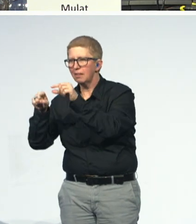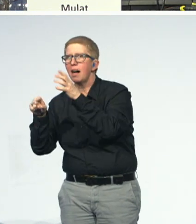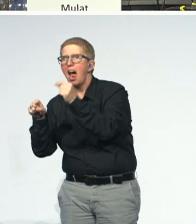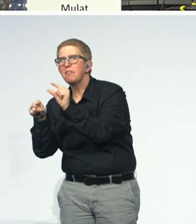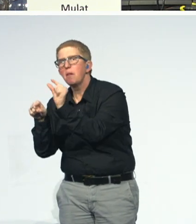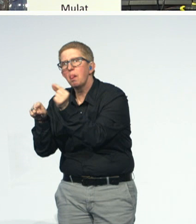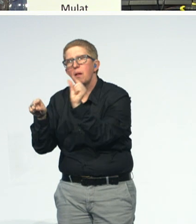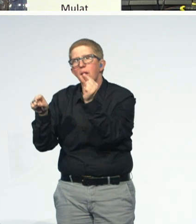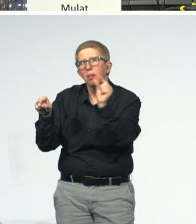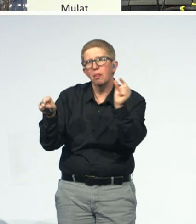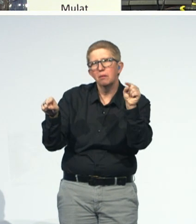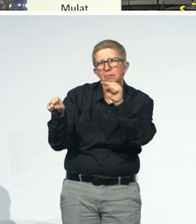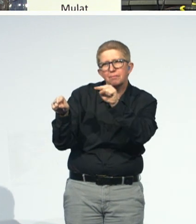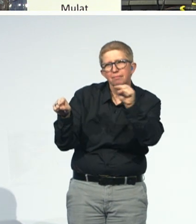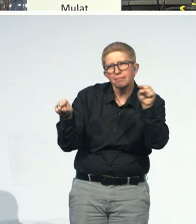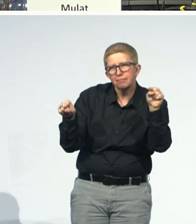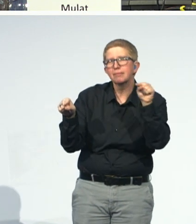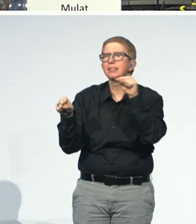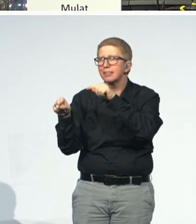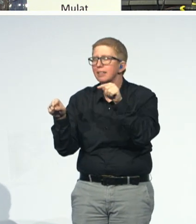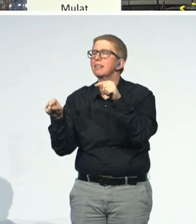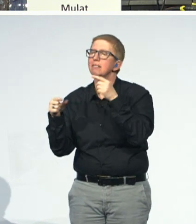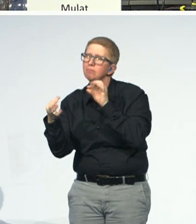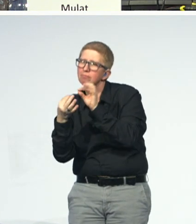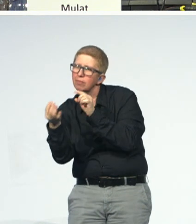self-sustained. And